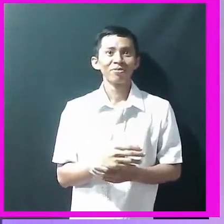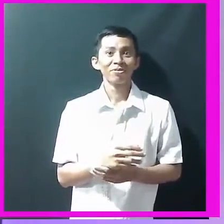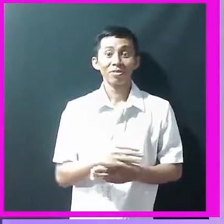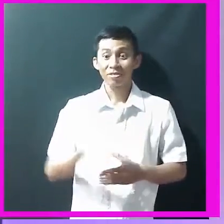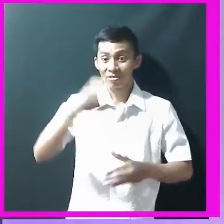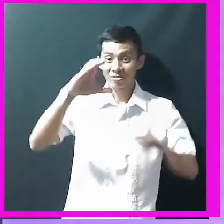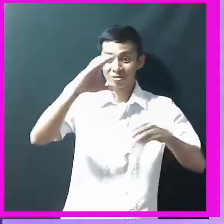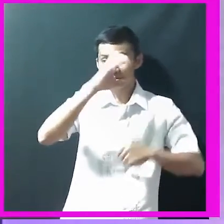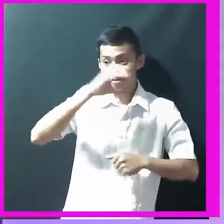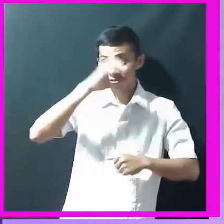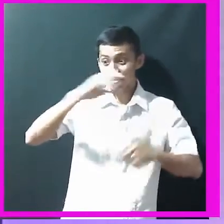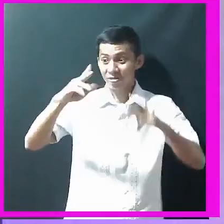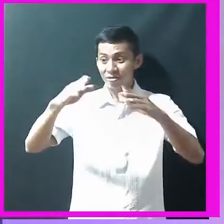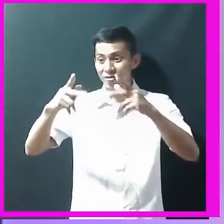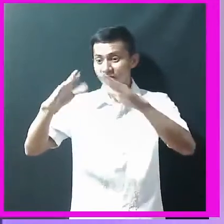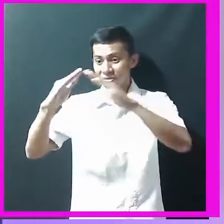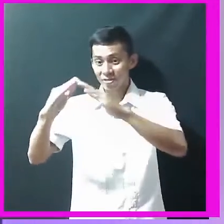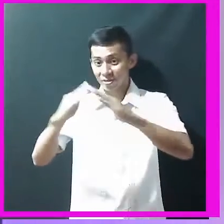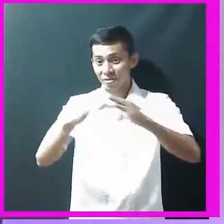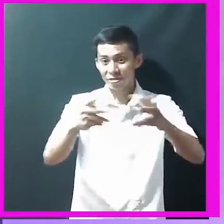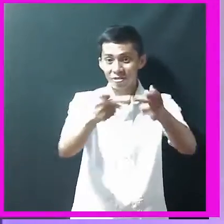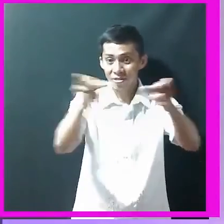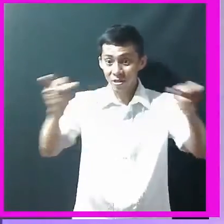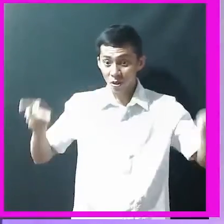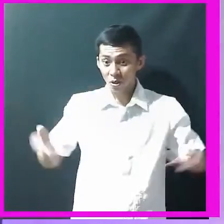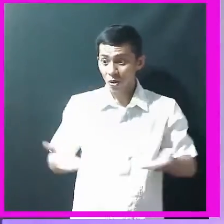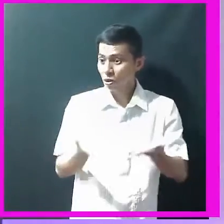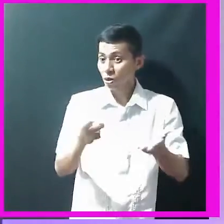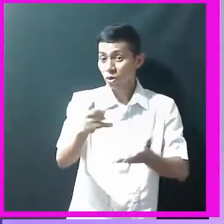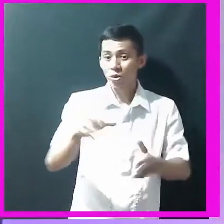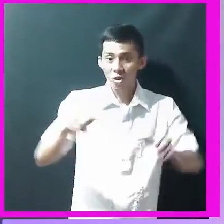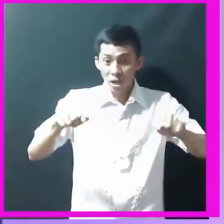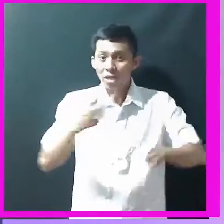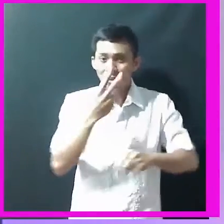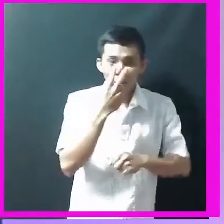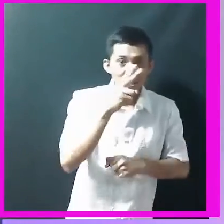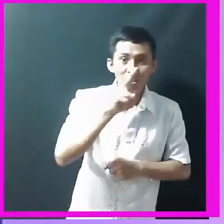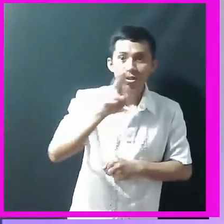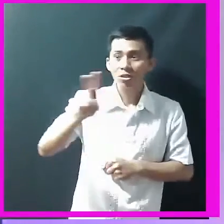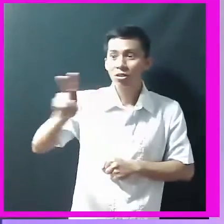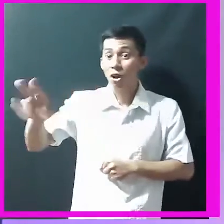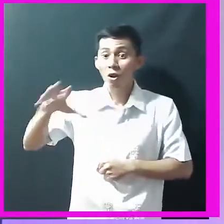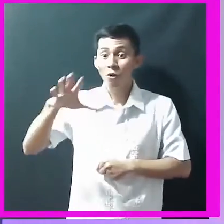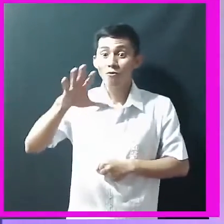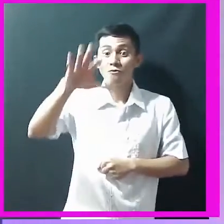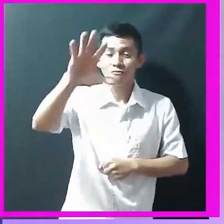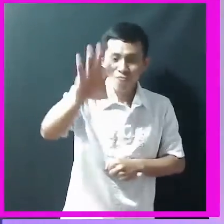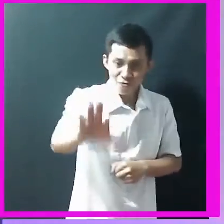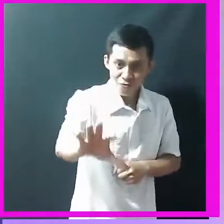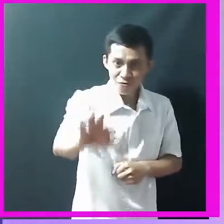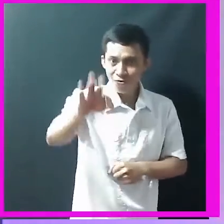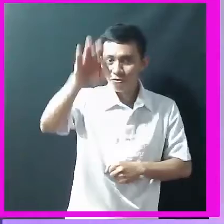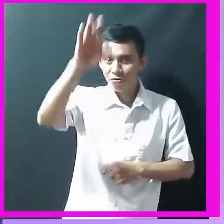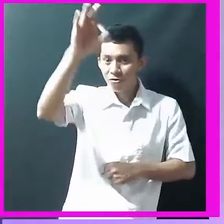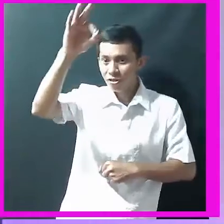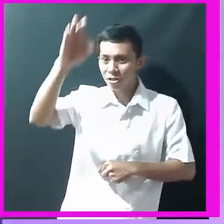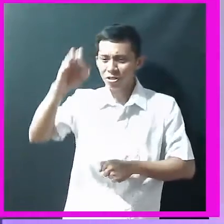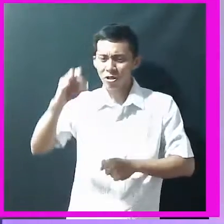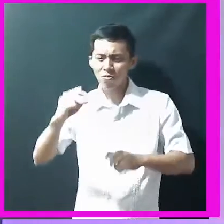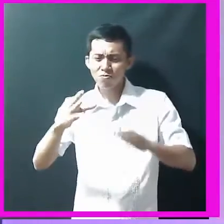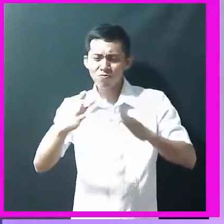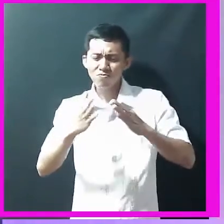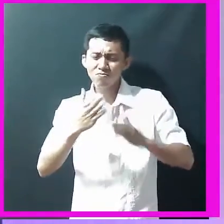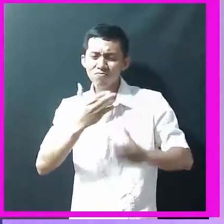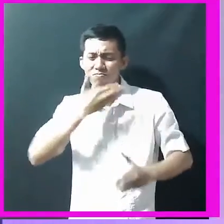that Cebu City is a place where you can see and you can find the